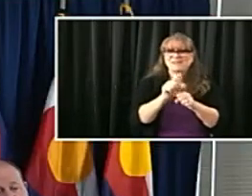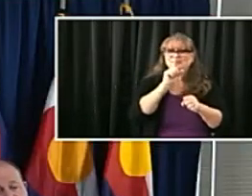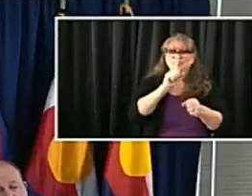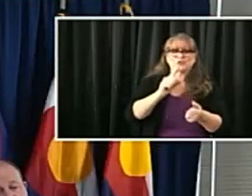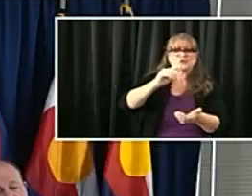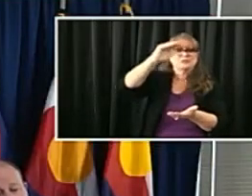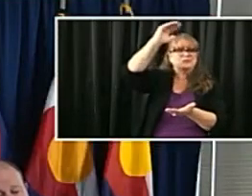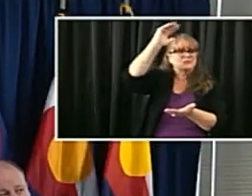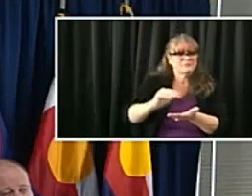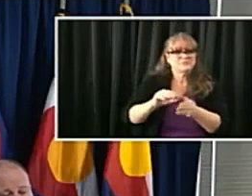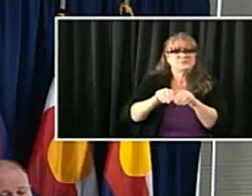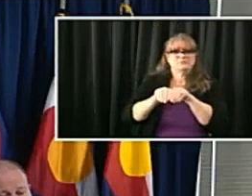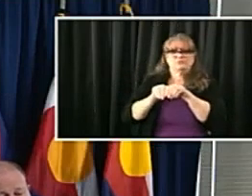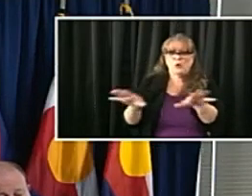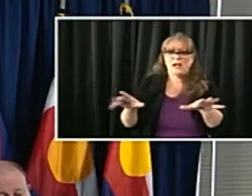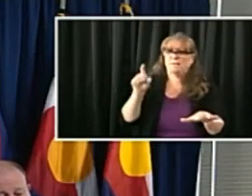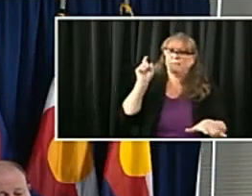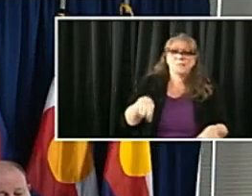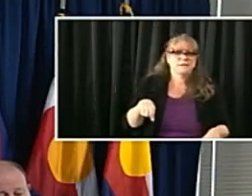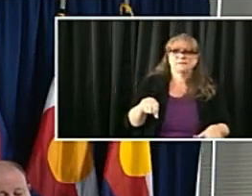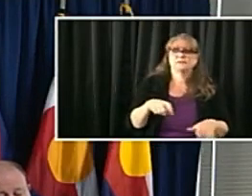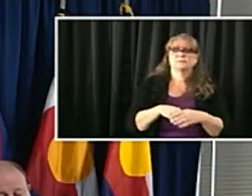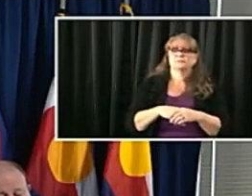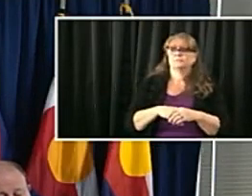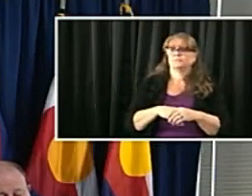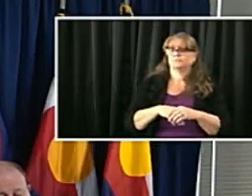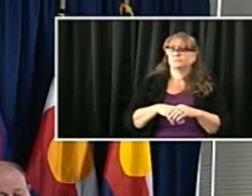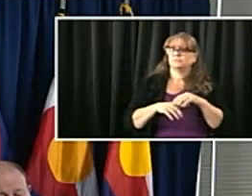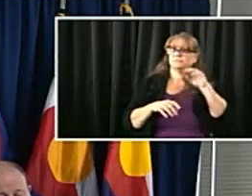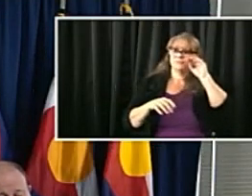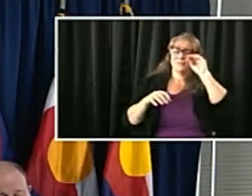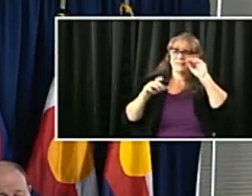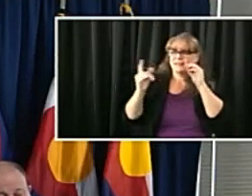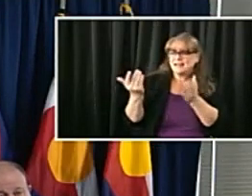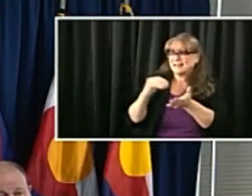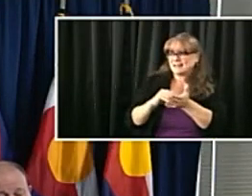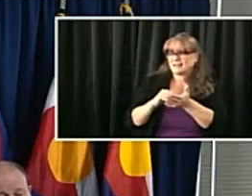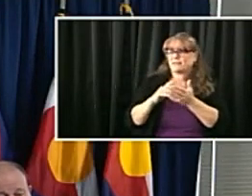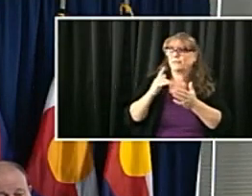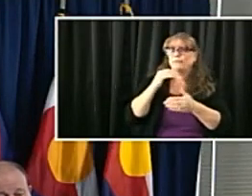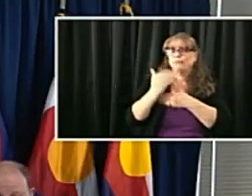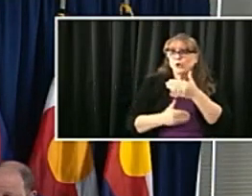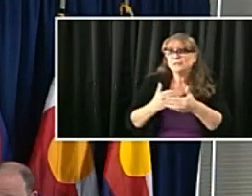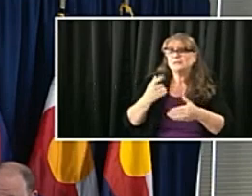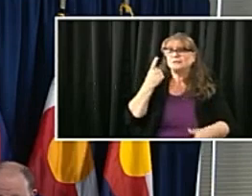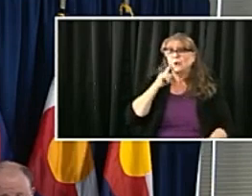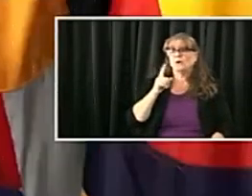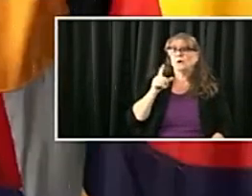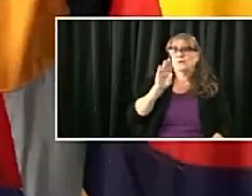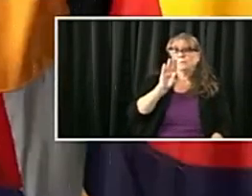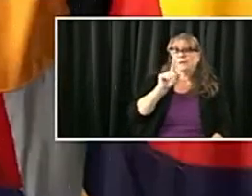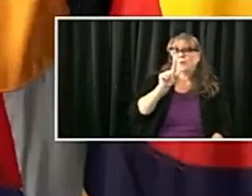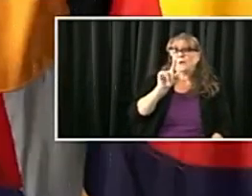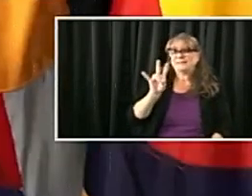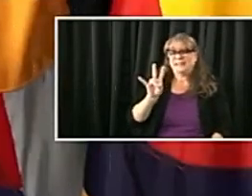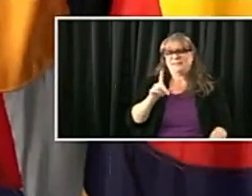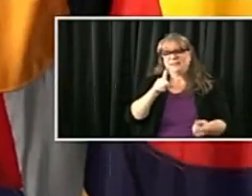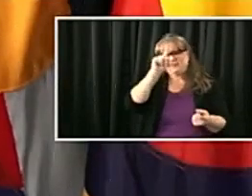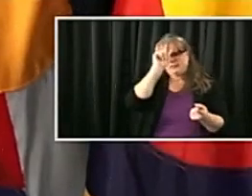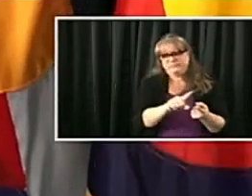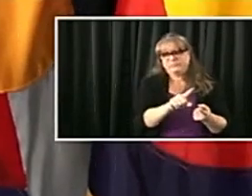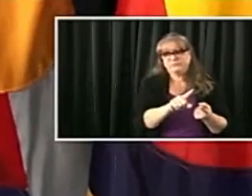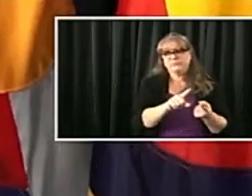The same methods work to prevent the spread of every variant. They just might not be as effective as they were